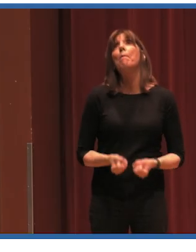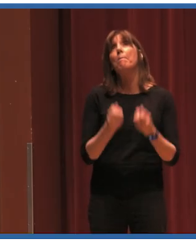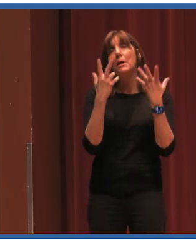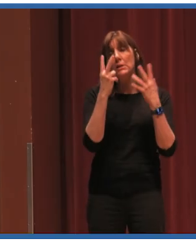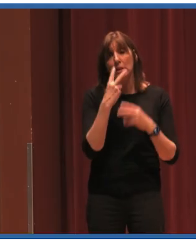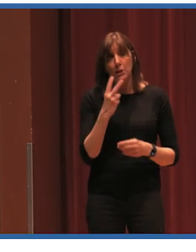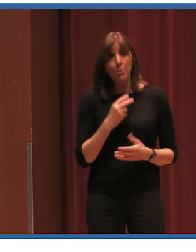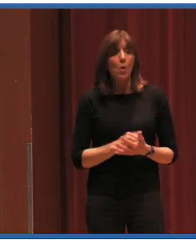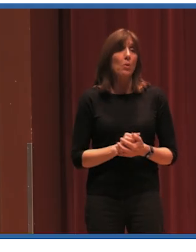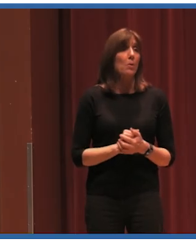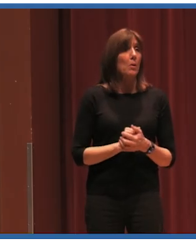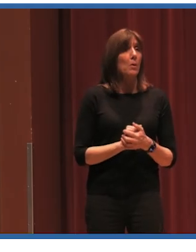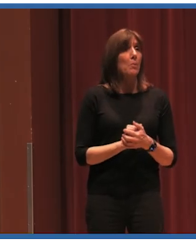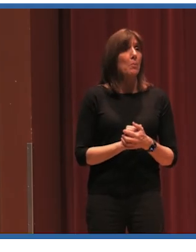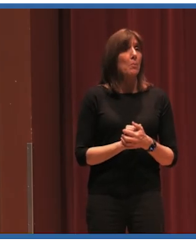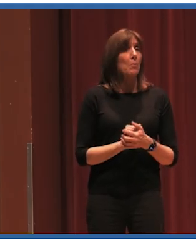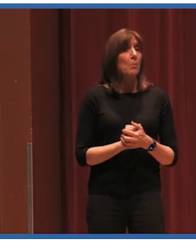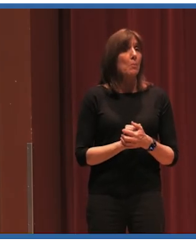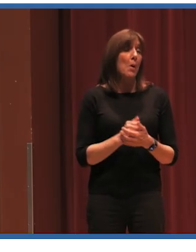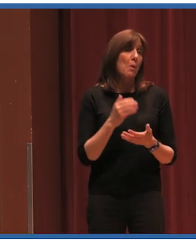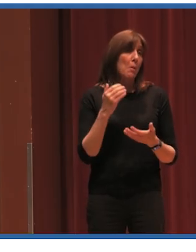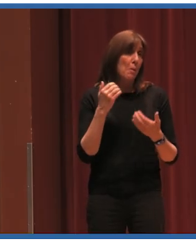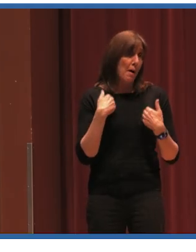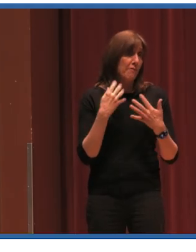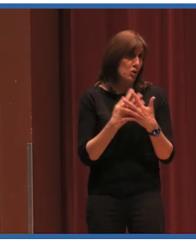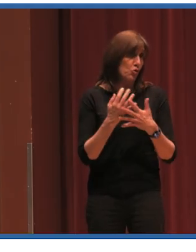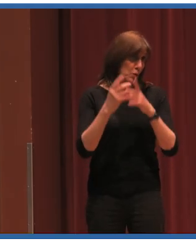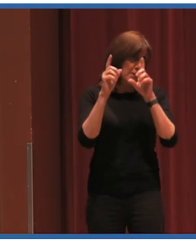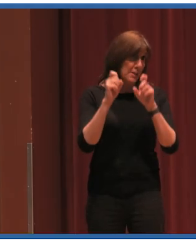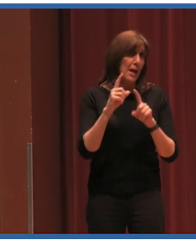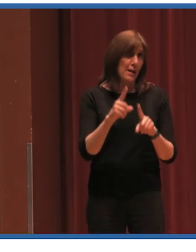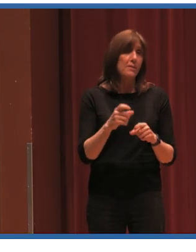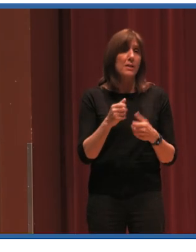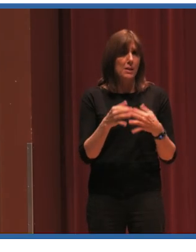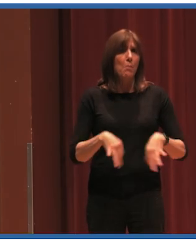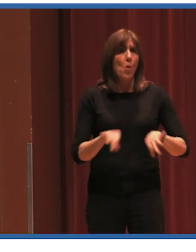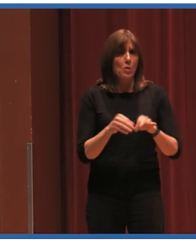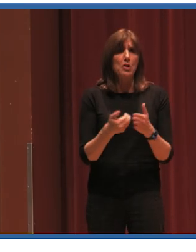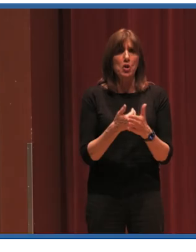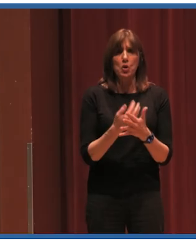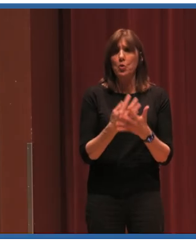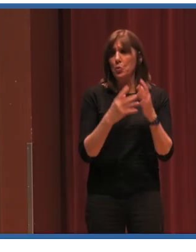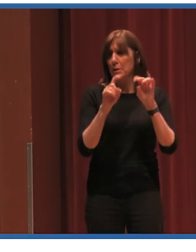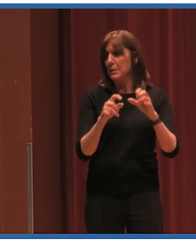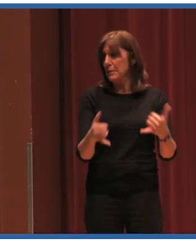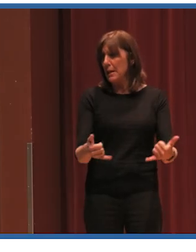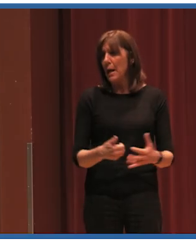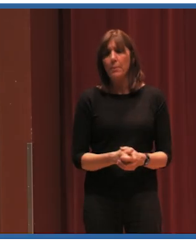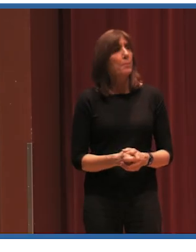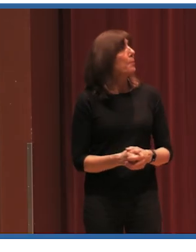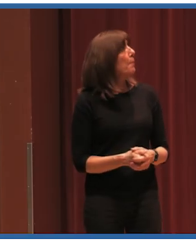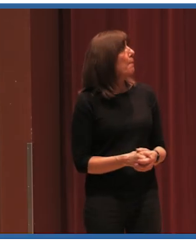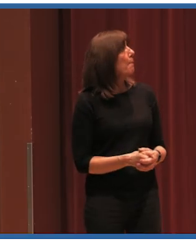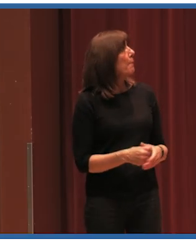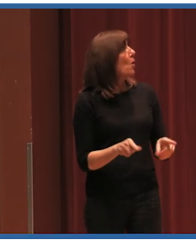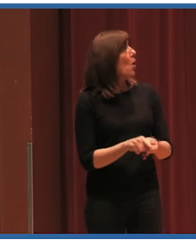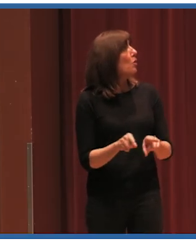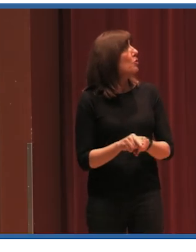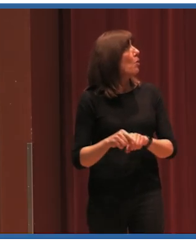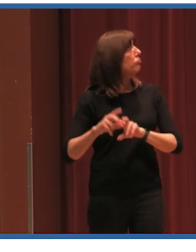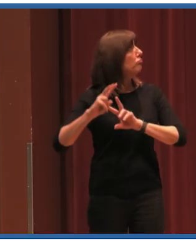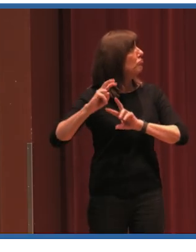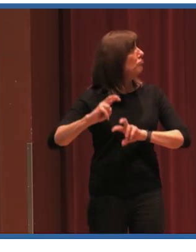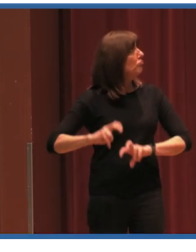smoked. So that information is important to explore as well. And when we look at this broken down